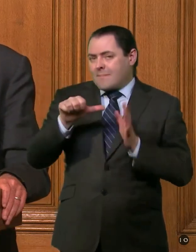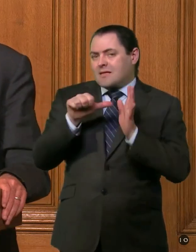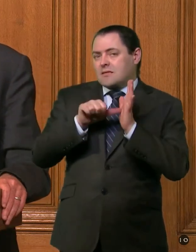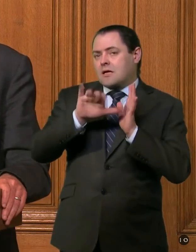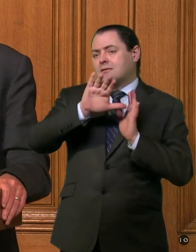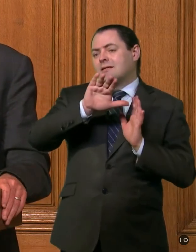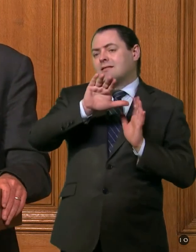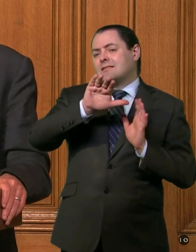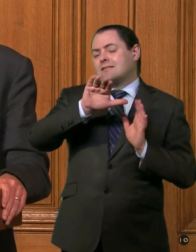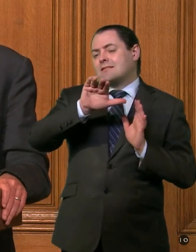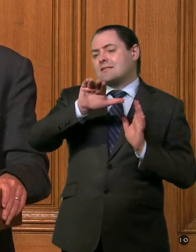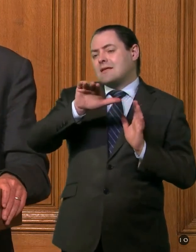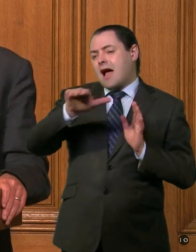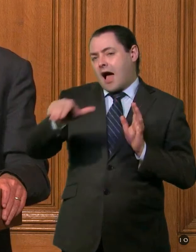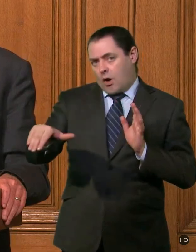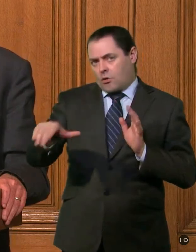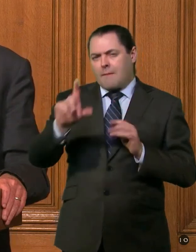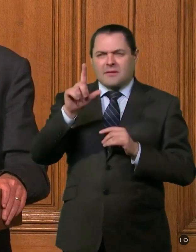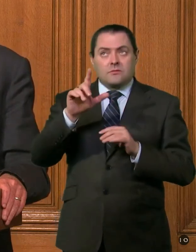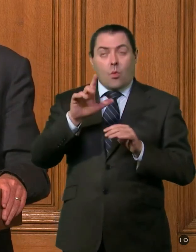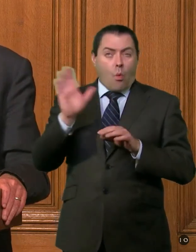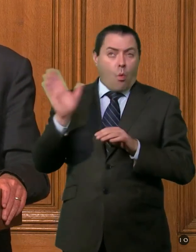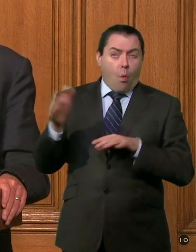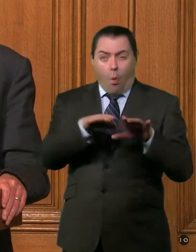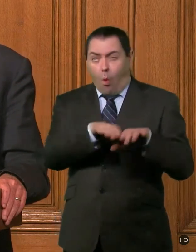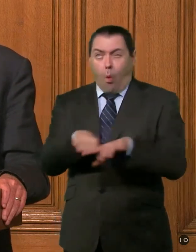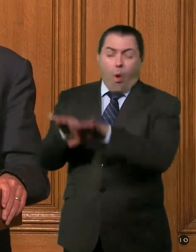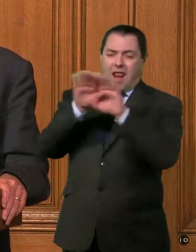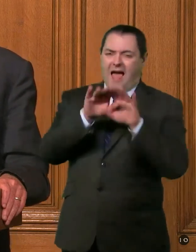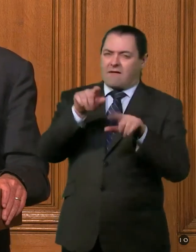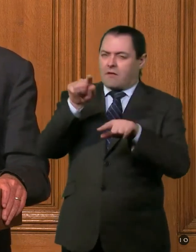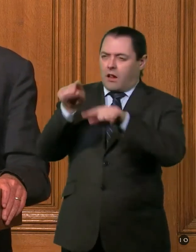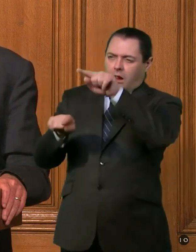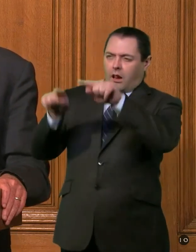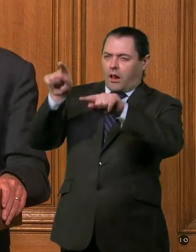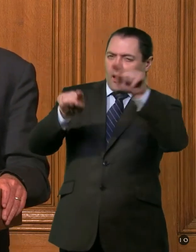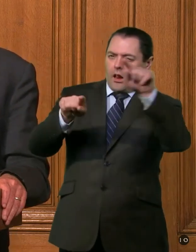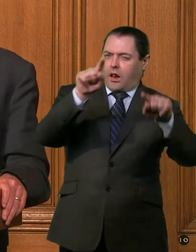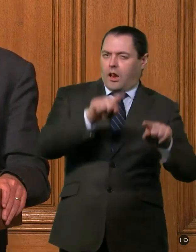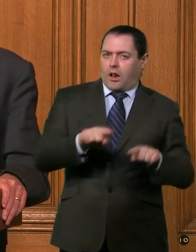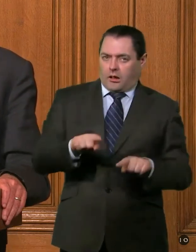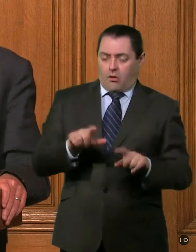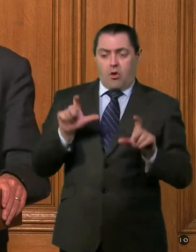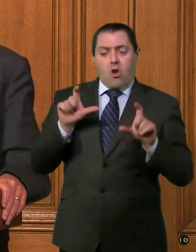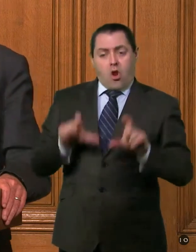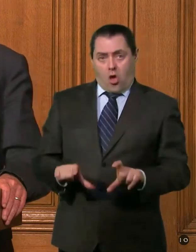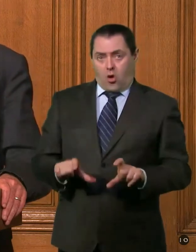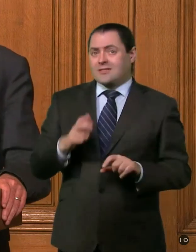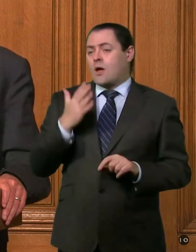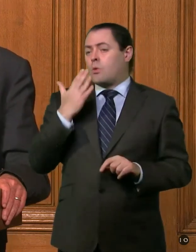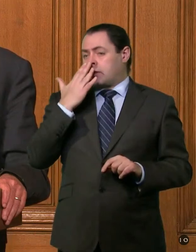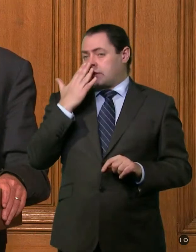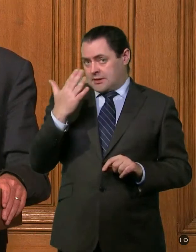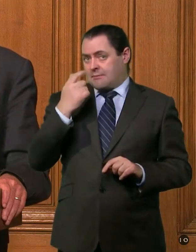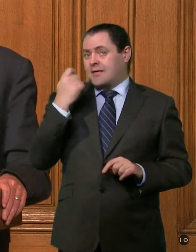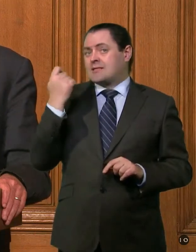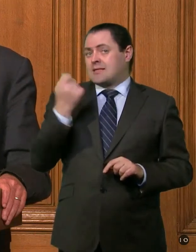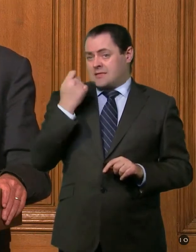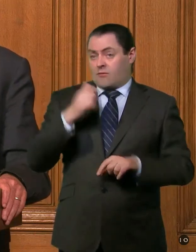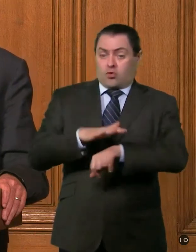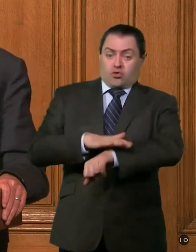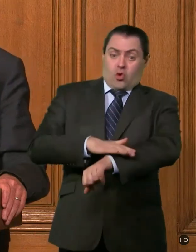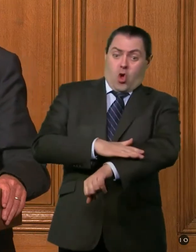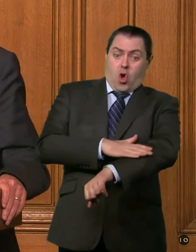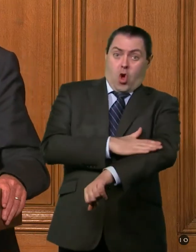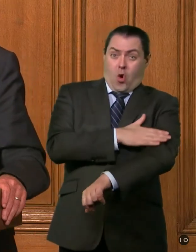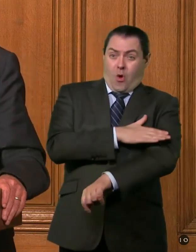increases. So we are at a position where the lockdowns have worked. They've slowed this down. They've reached a position where it's reached a